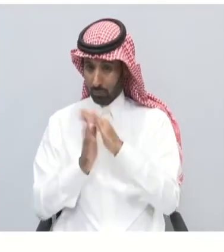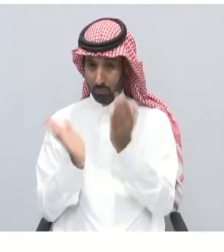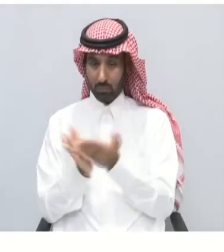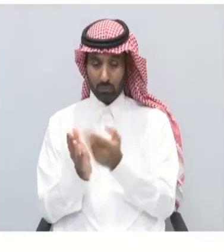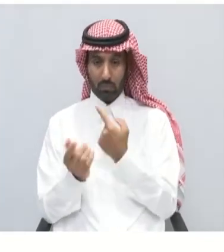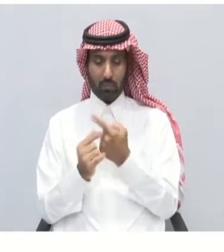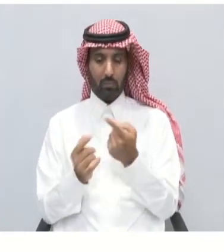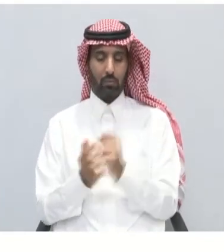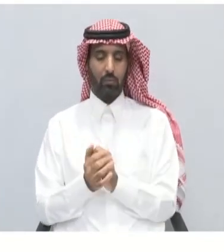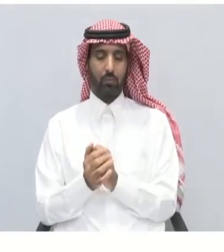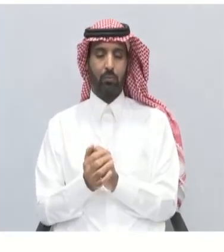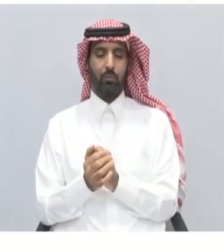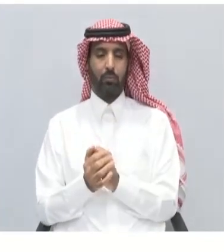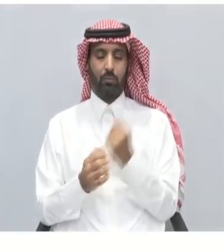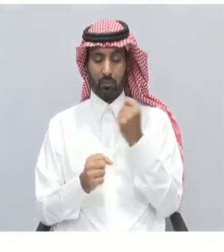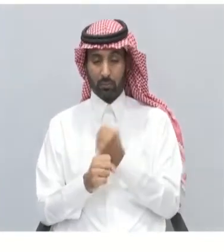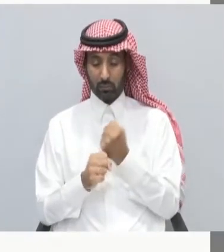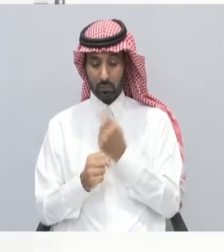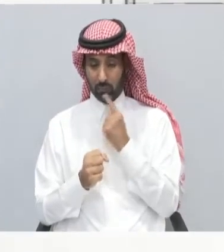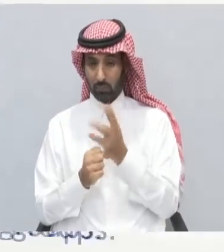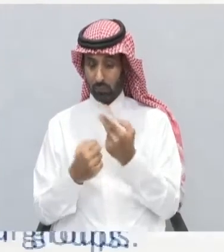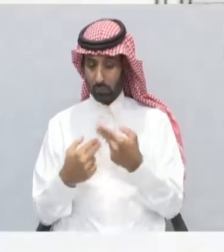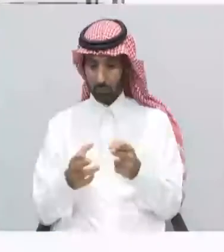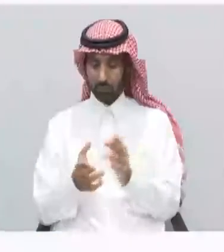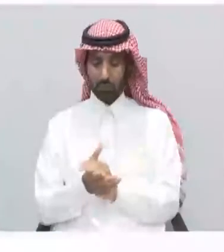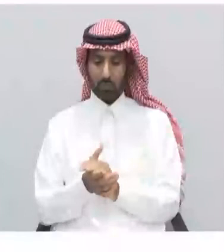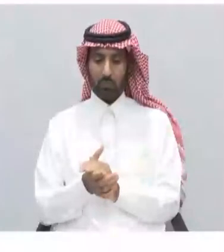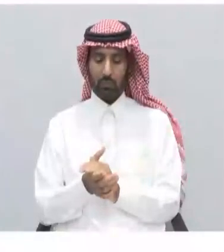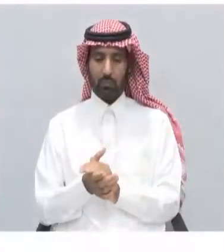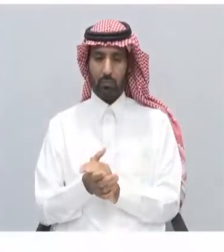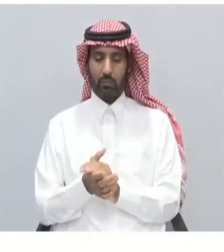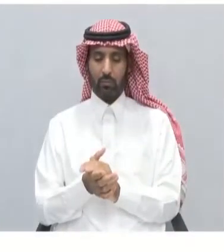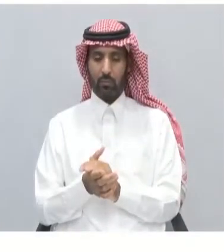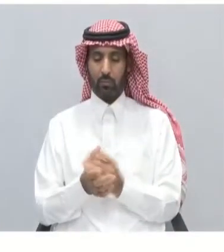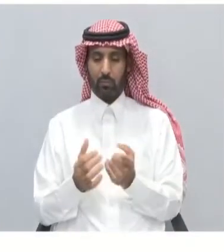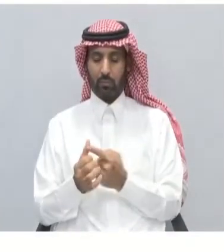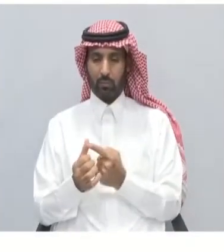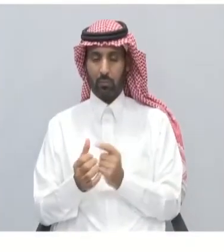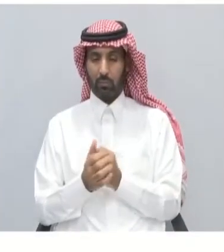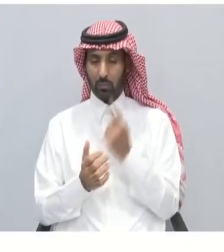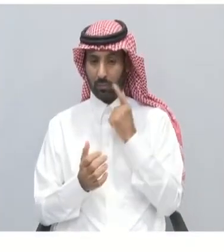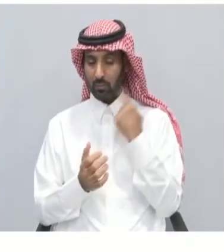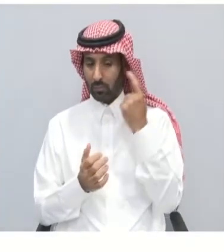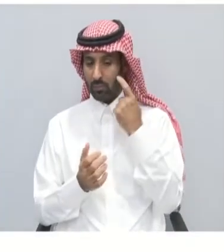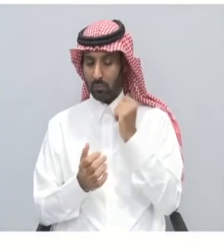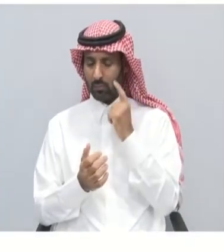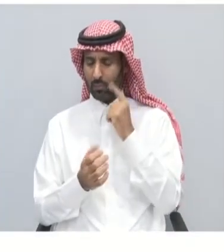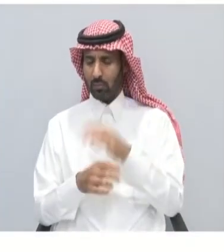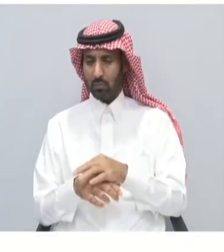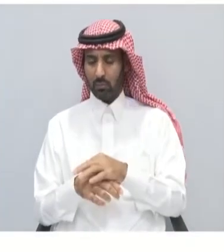this is the project. How can we start? The first thing you have to think